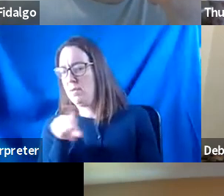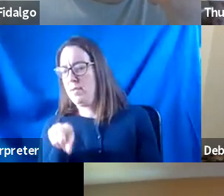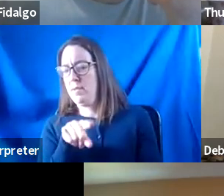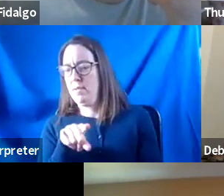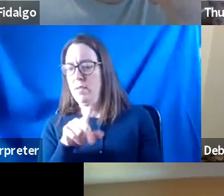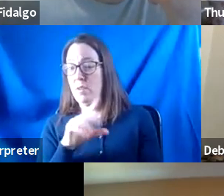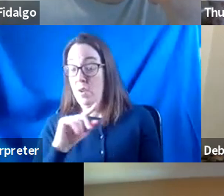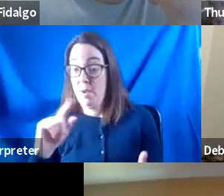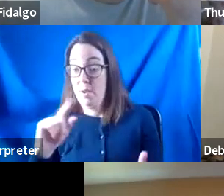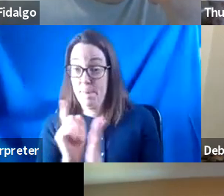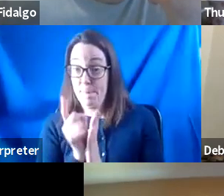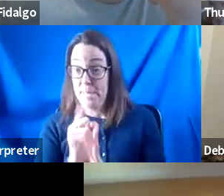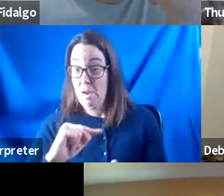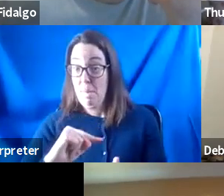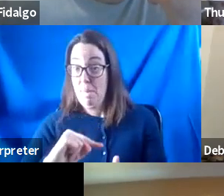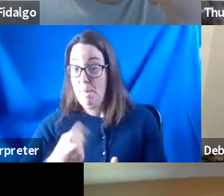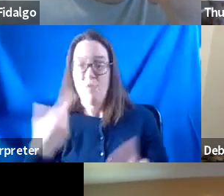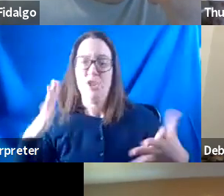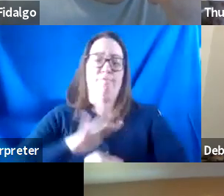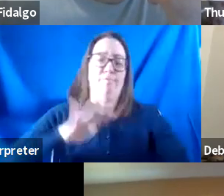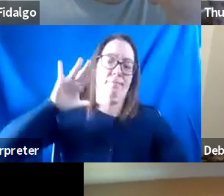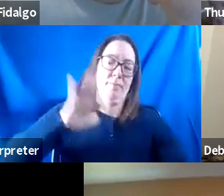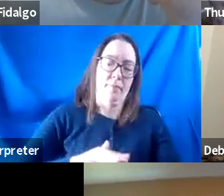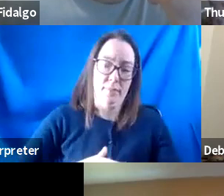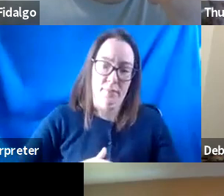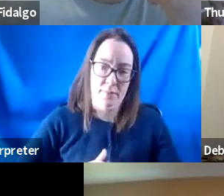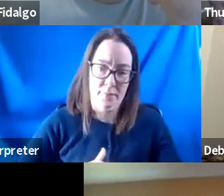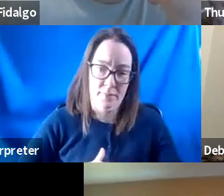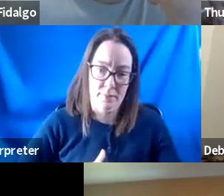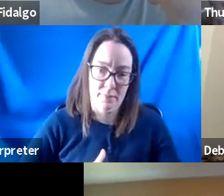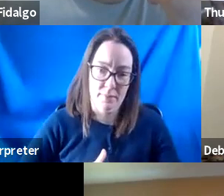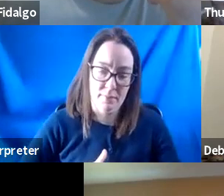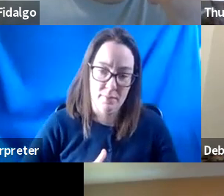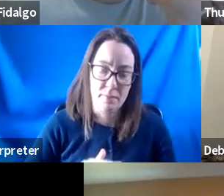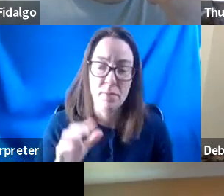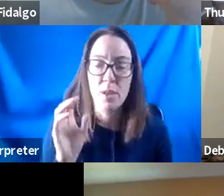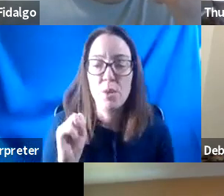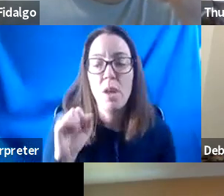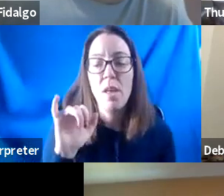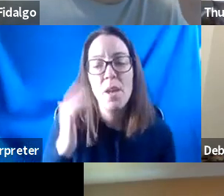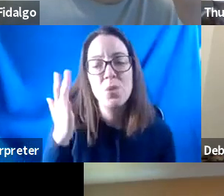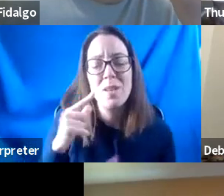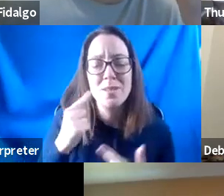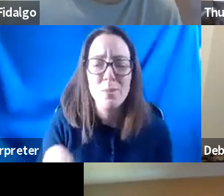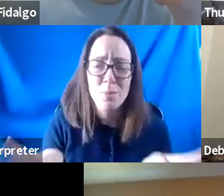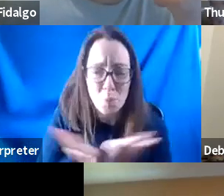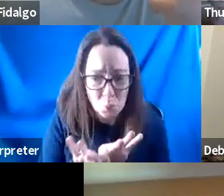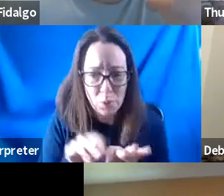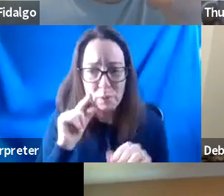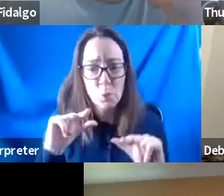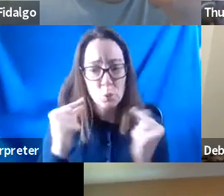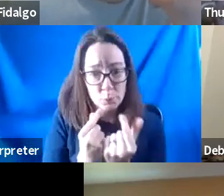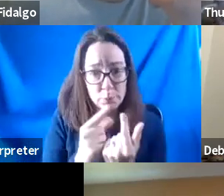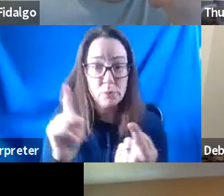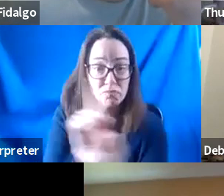with their historical trauma and all their hurts. And that's why it's really important, I think, to do the groundwork with groups, to get to know each other, to